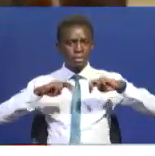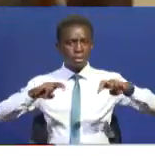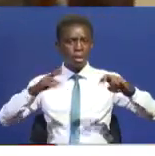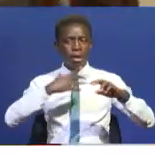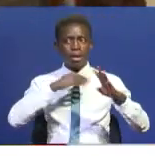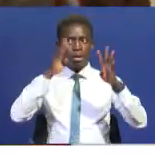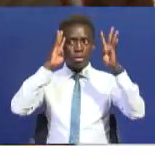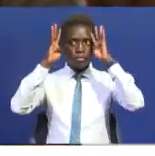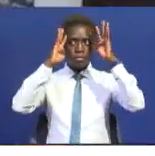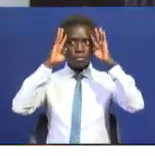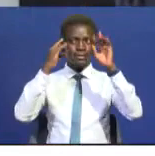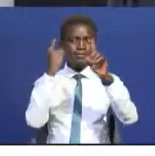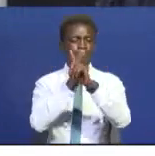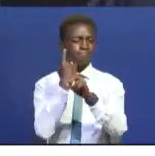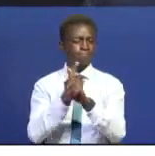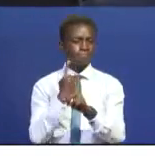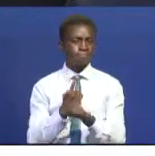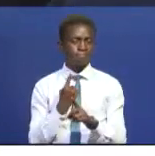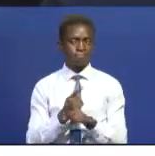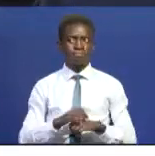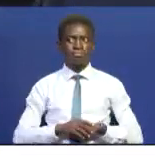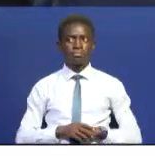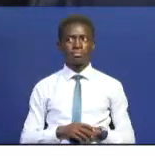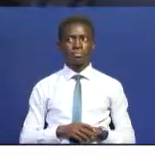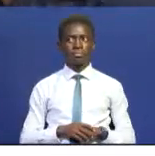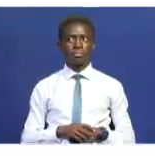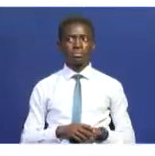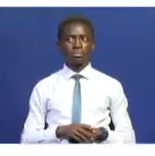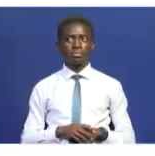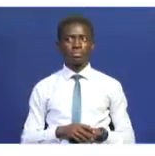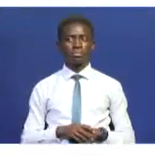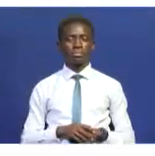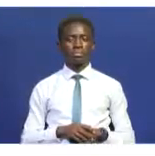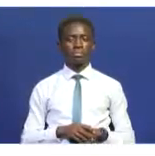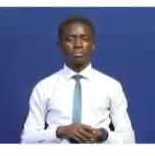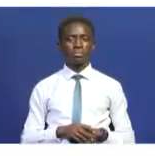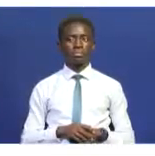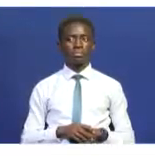innovation, among others. Edna Murungi, Easy Friday.